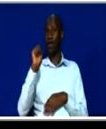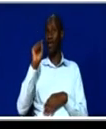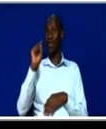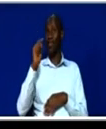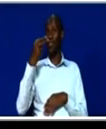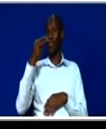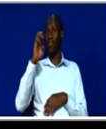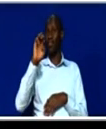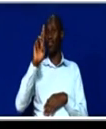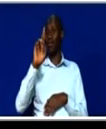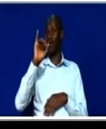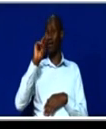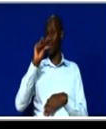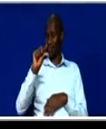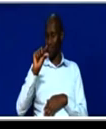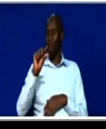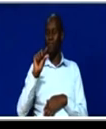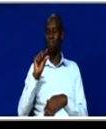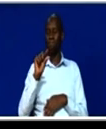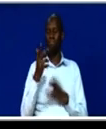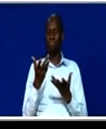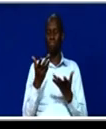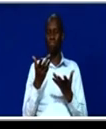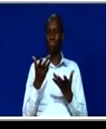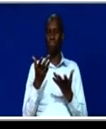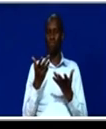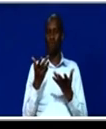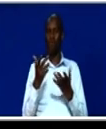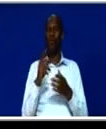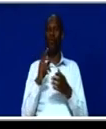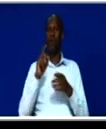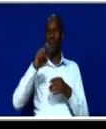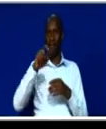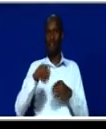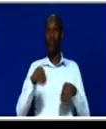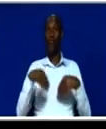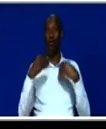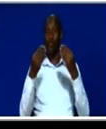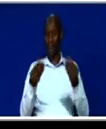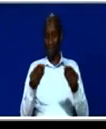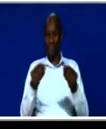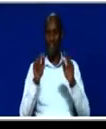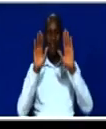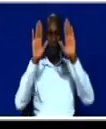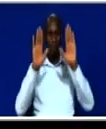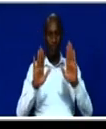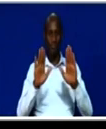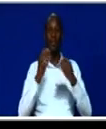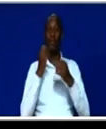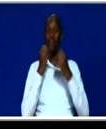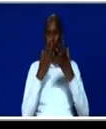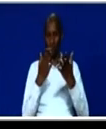say what weathering is, and the question, the word is what, we need to provide the relevant information